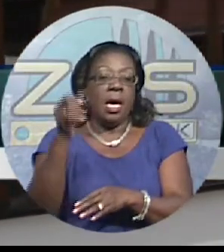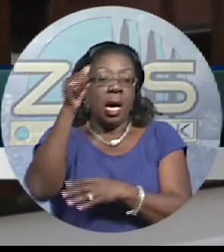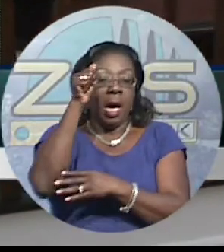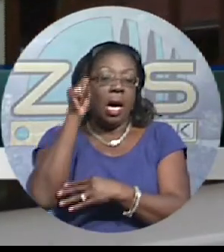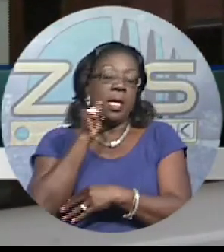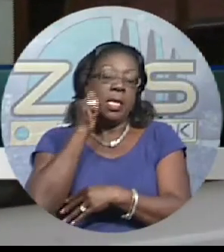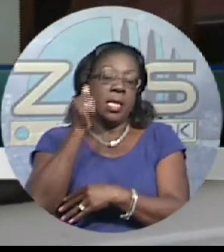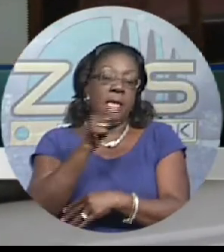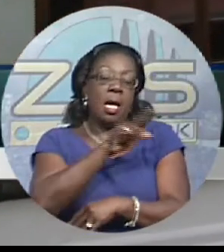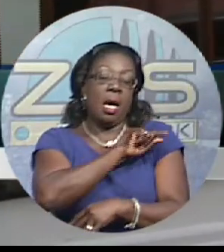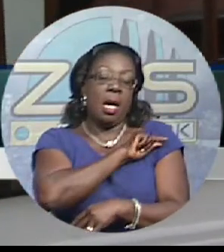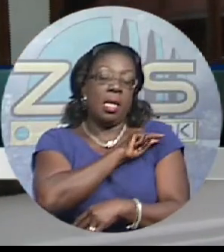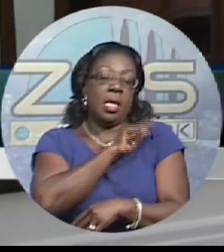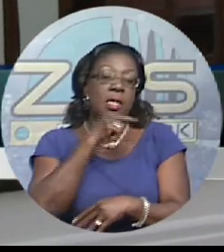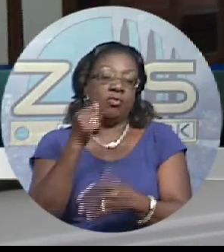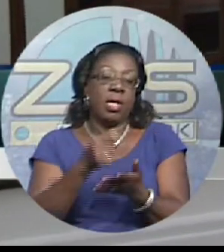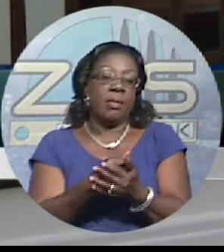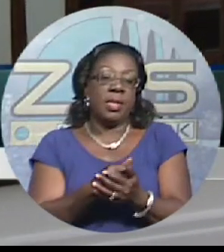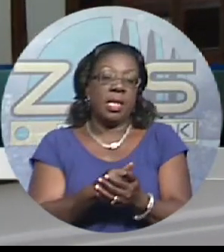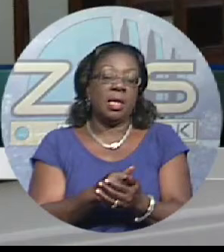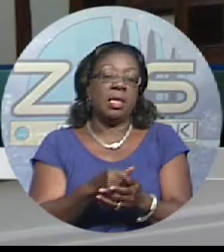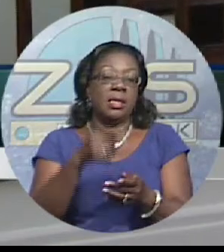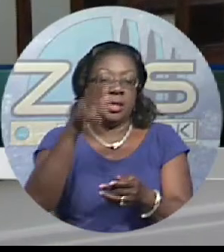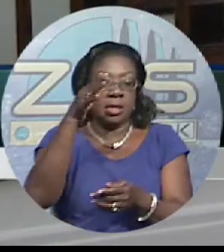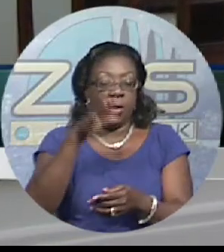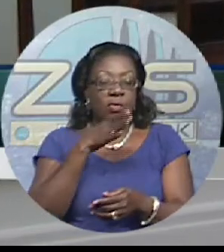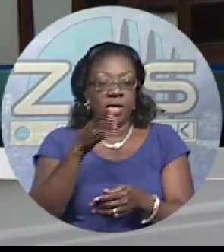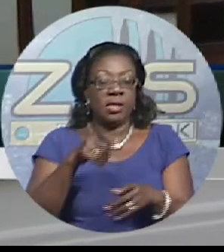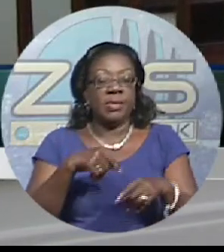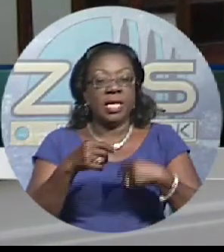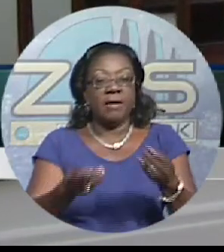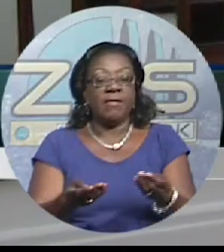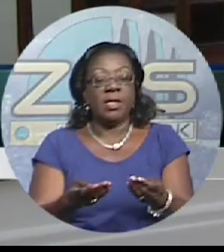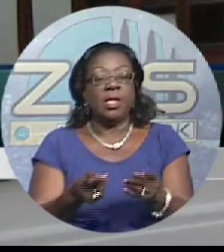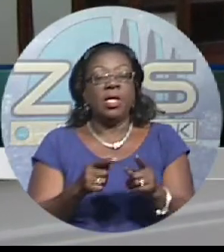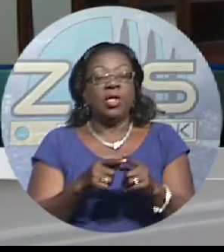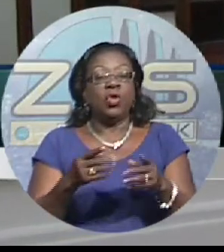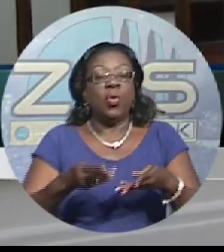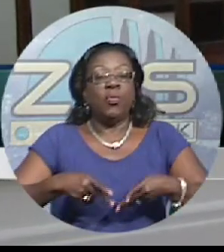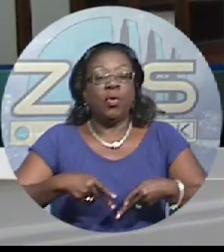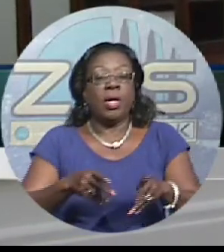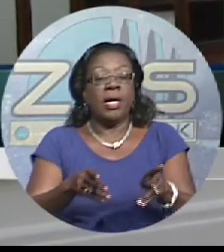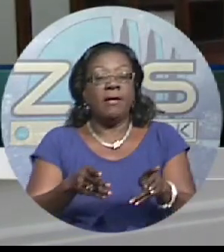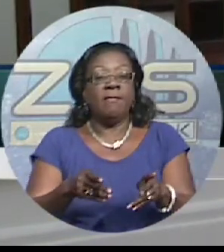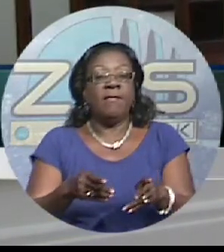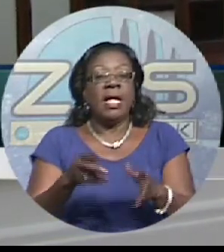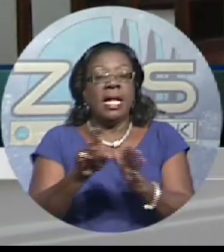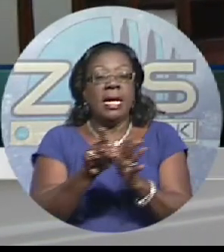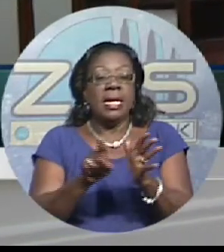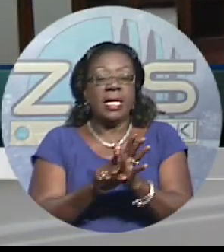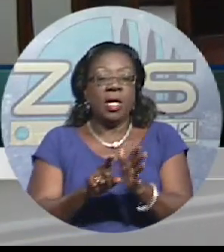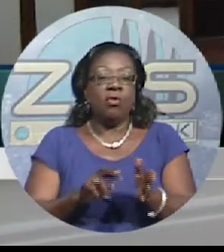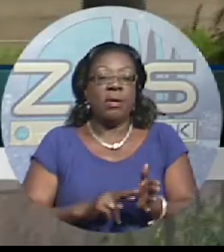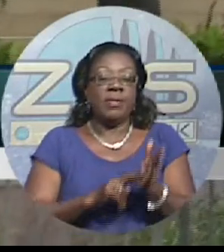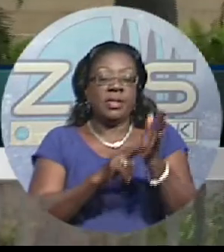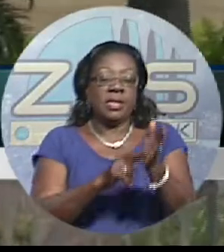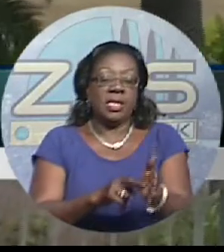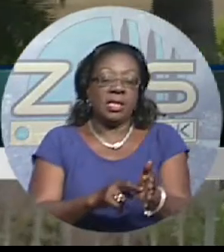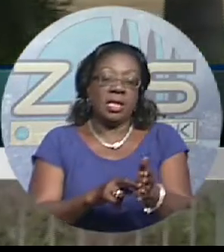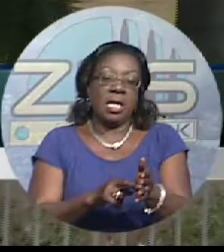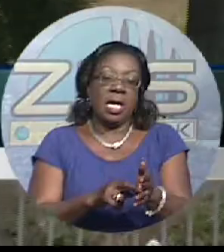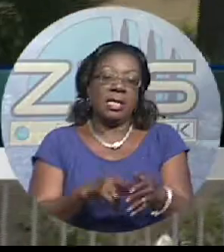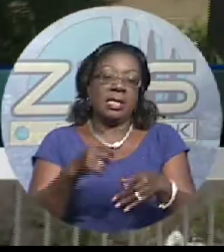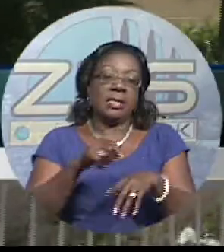has recommended that consideration be given to amending relevant statutes to provide legal representation at the expense of the